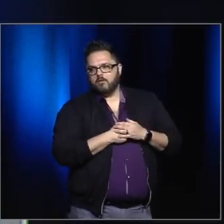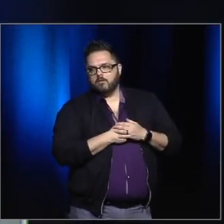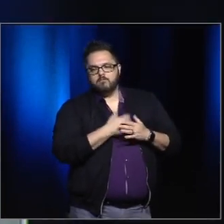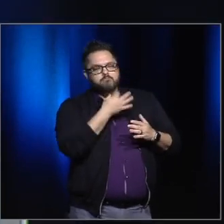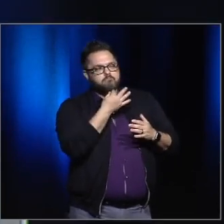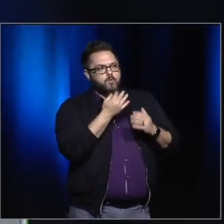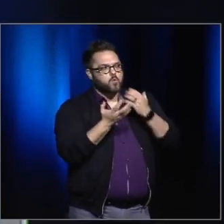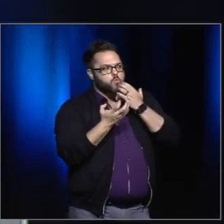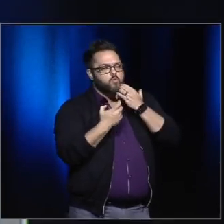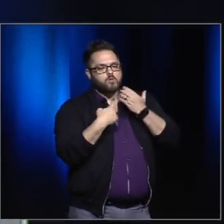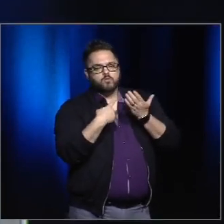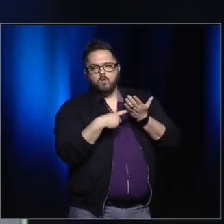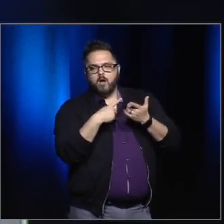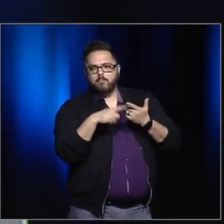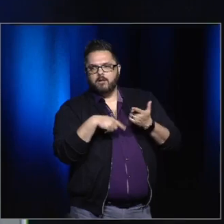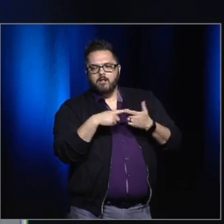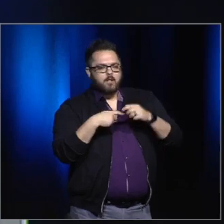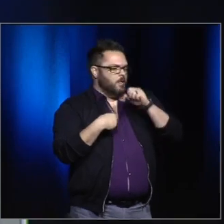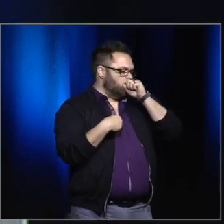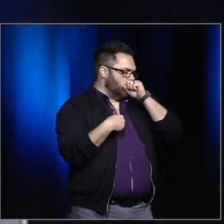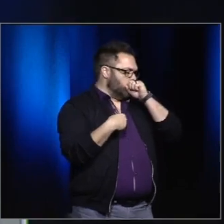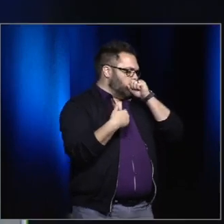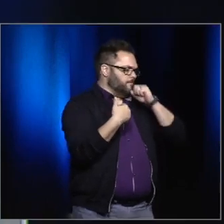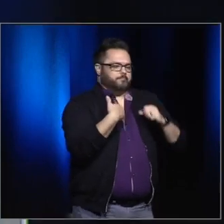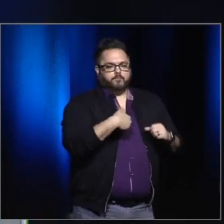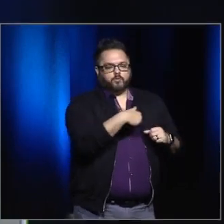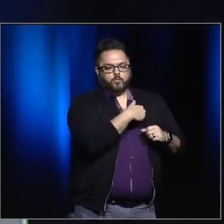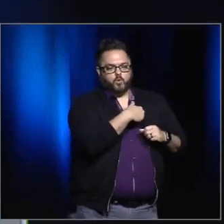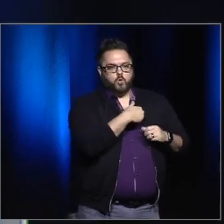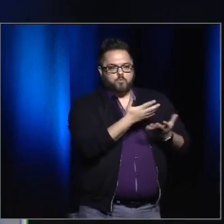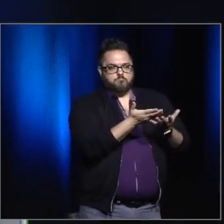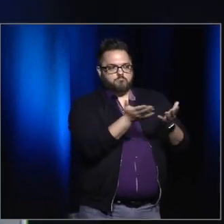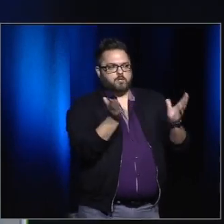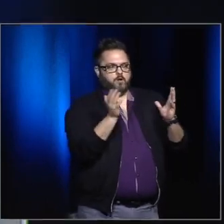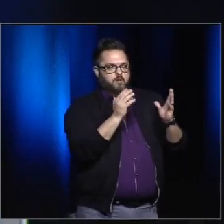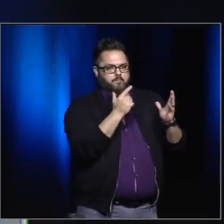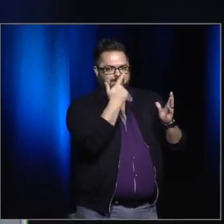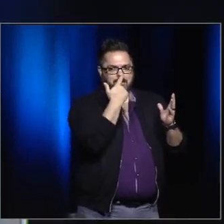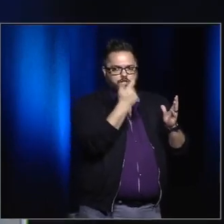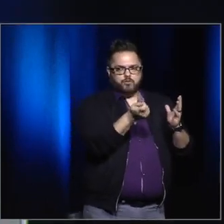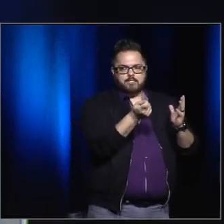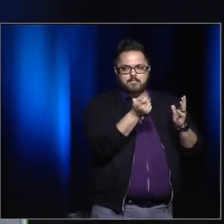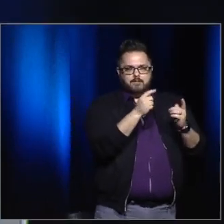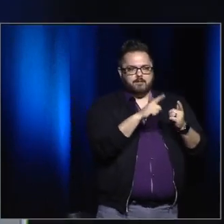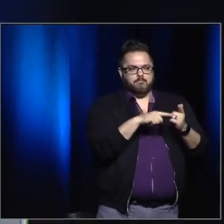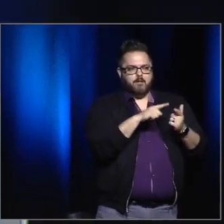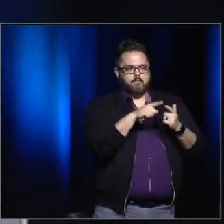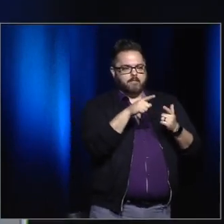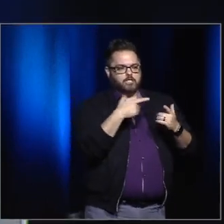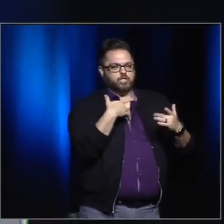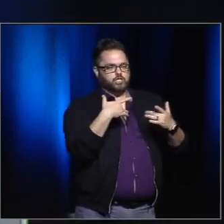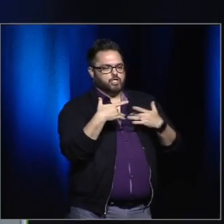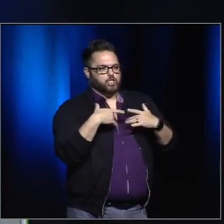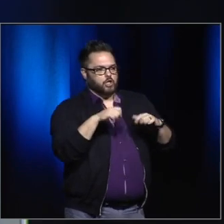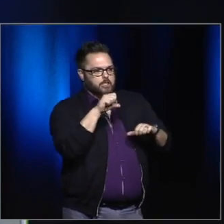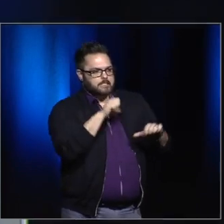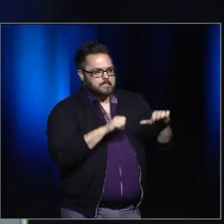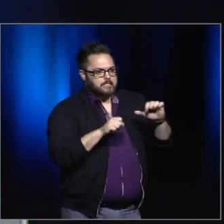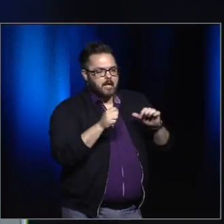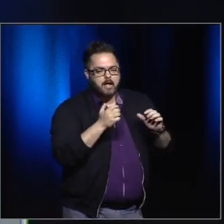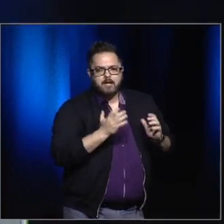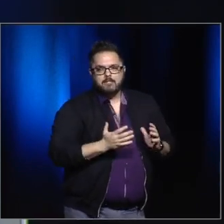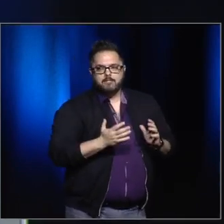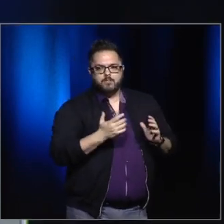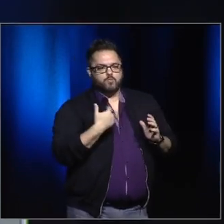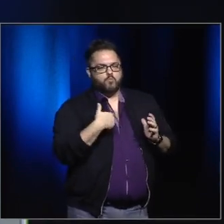to comment on what we as a society of interested scientists and concerned scientists